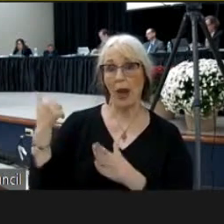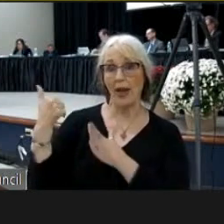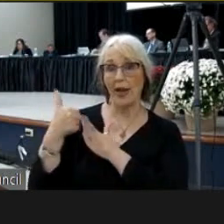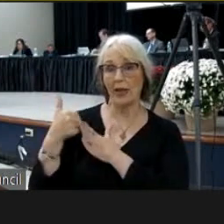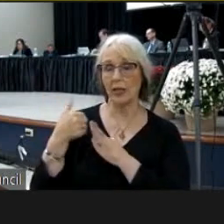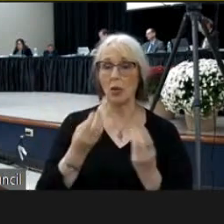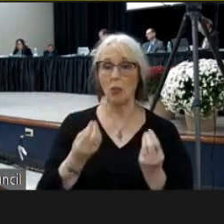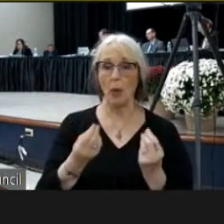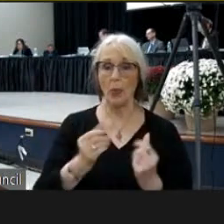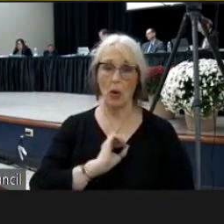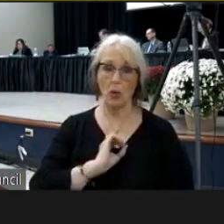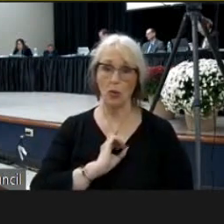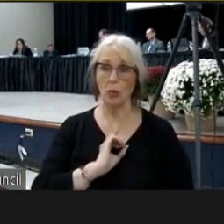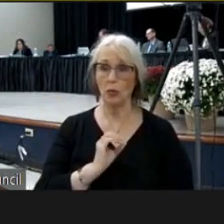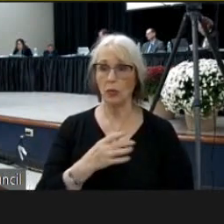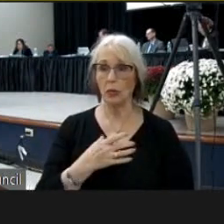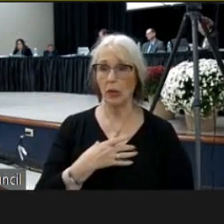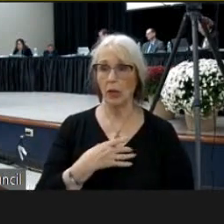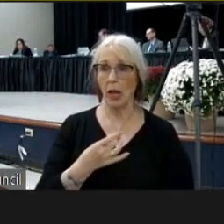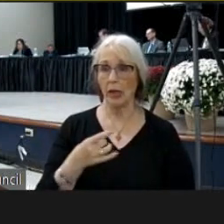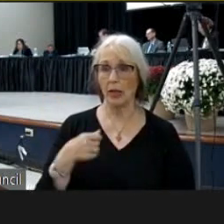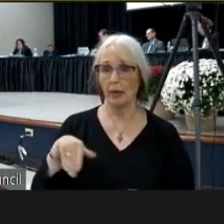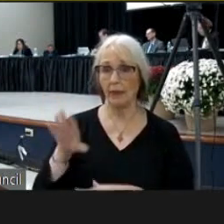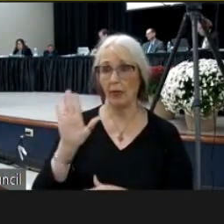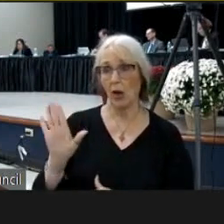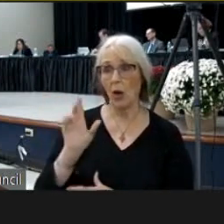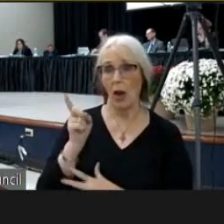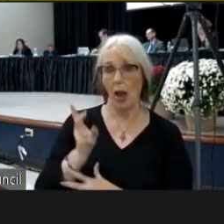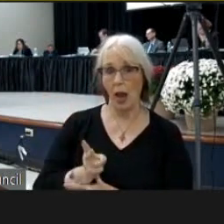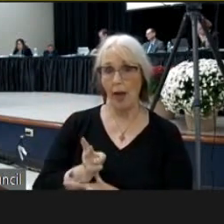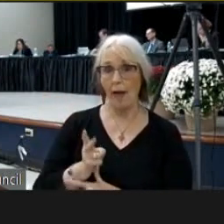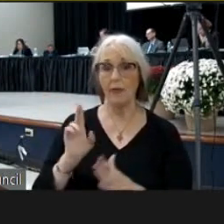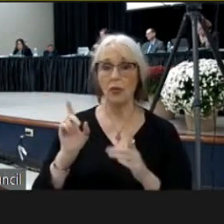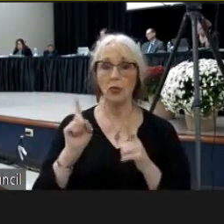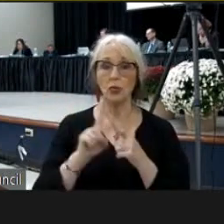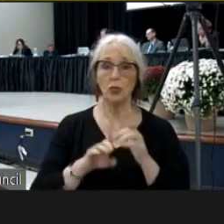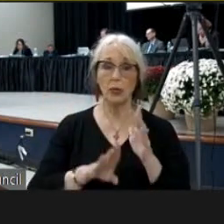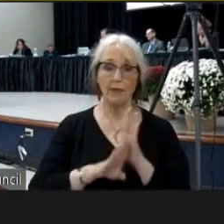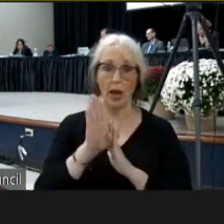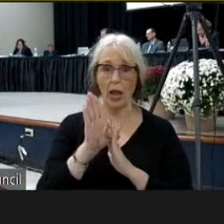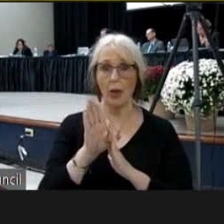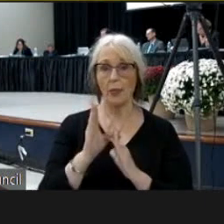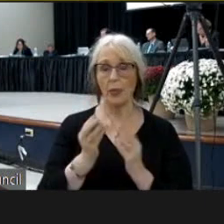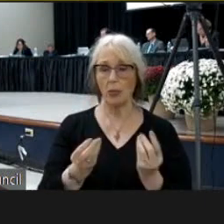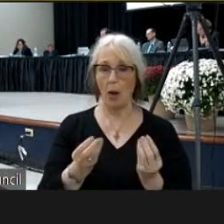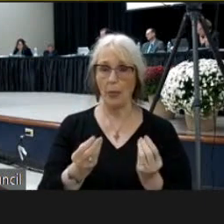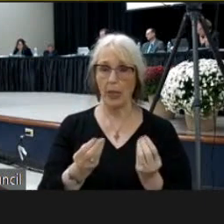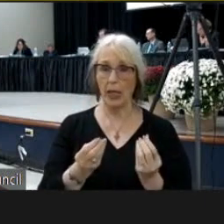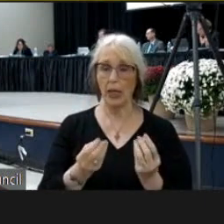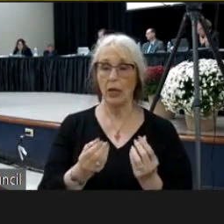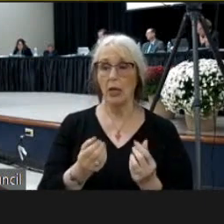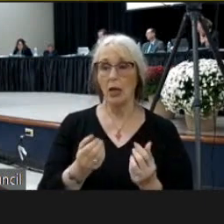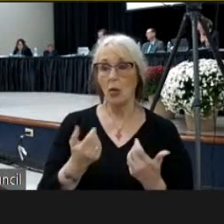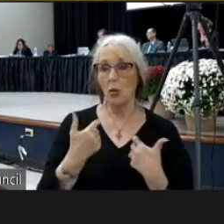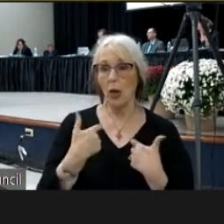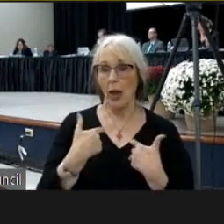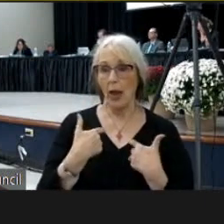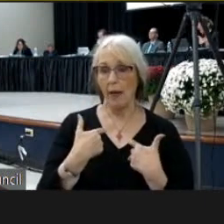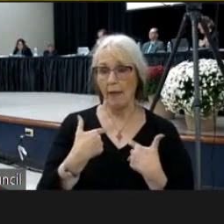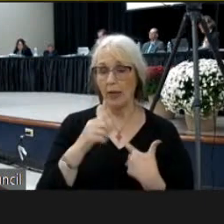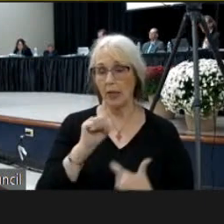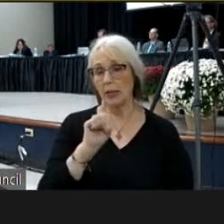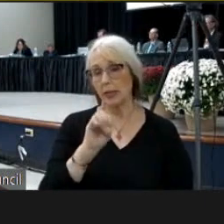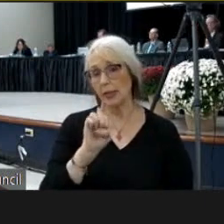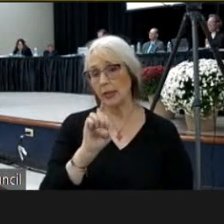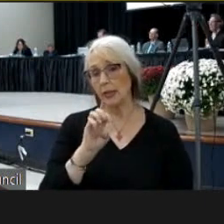to abandon their half of it for development of their property. We do have a sewer line that